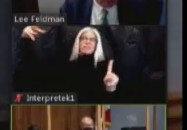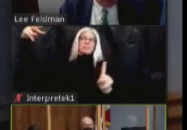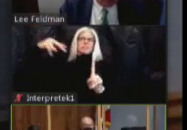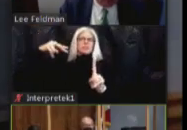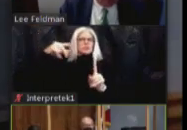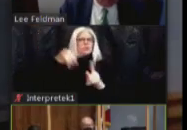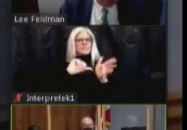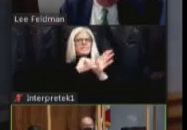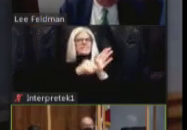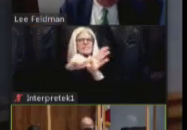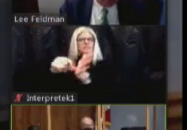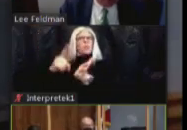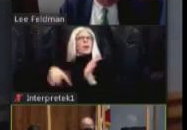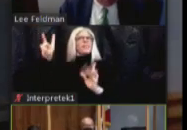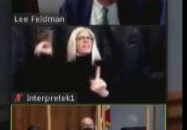that order?